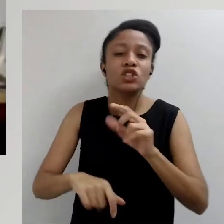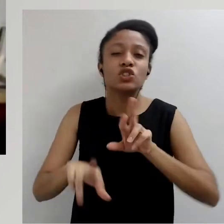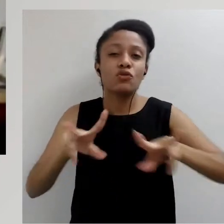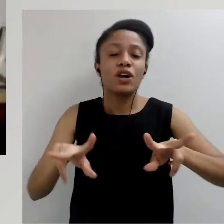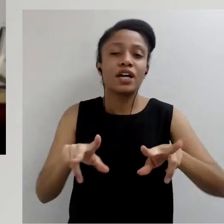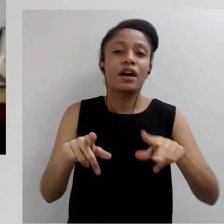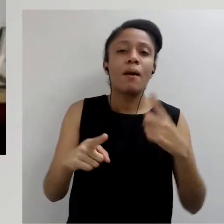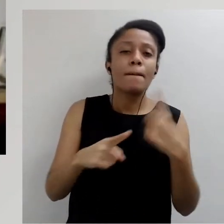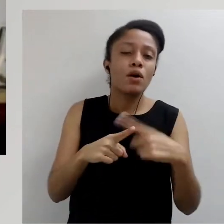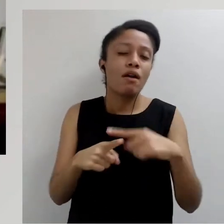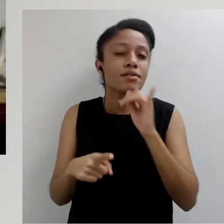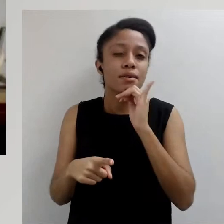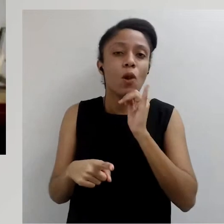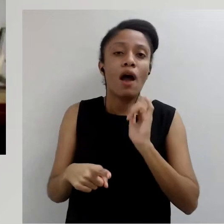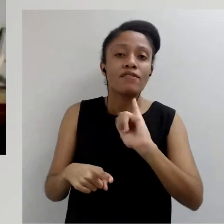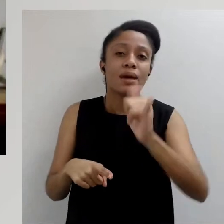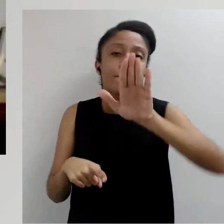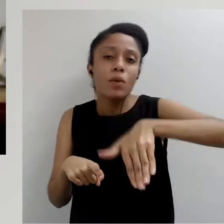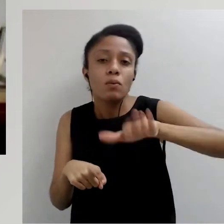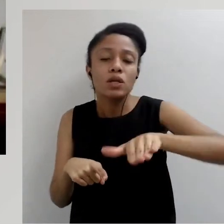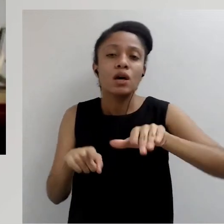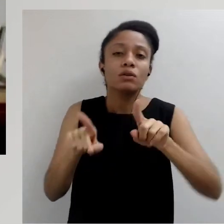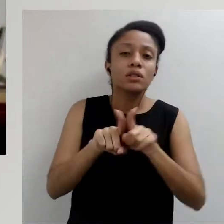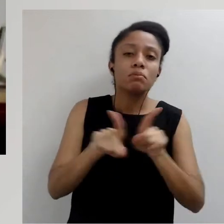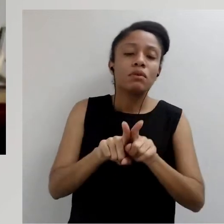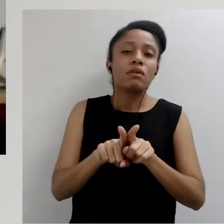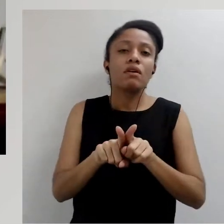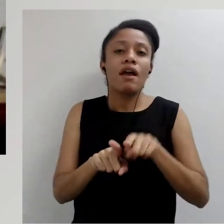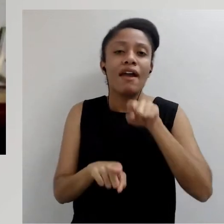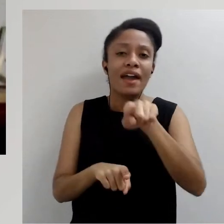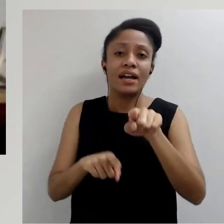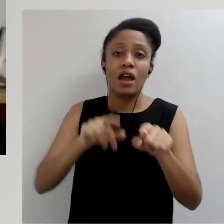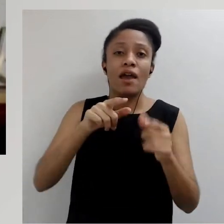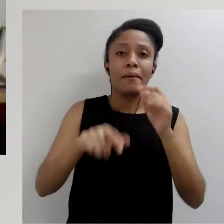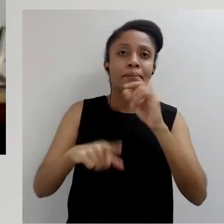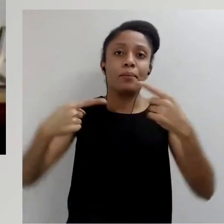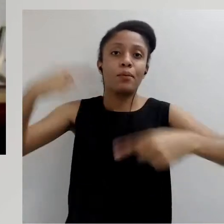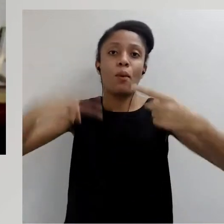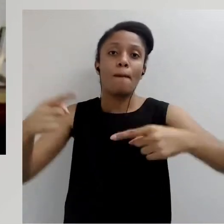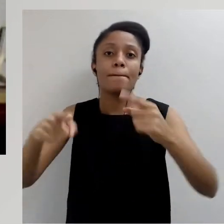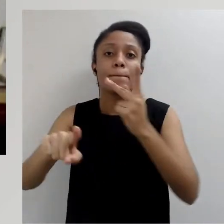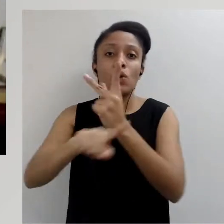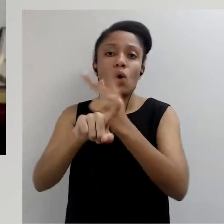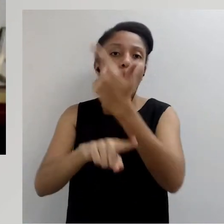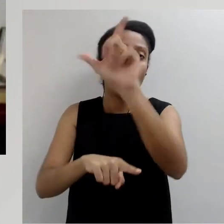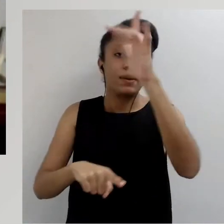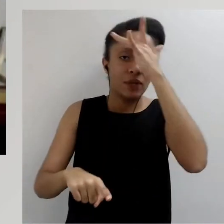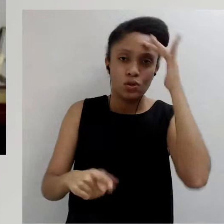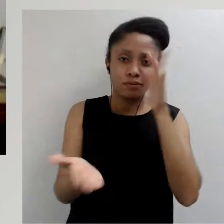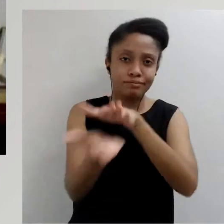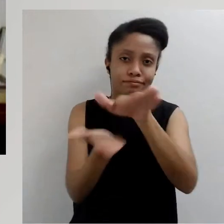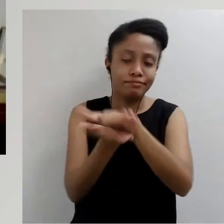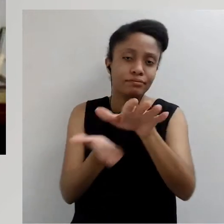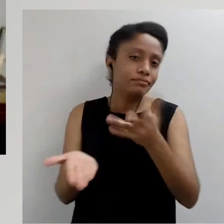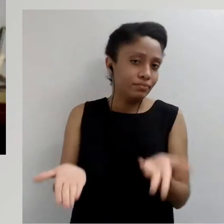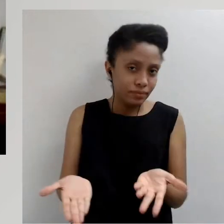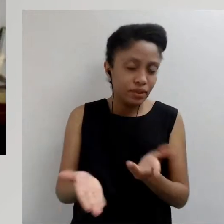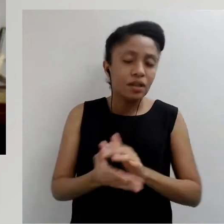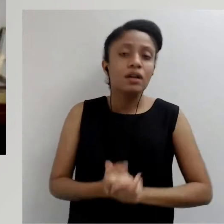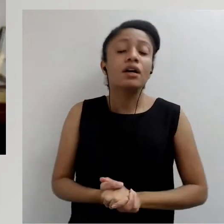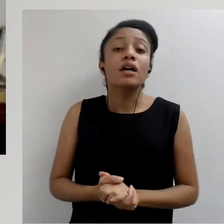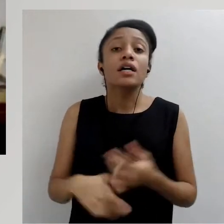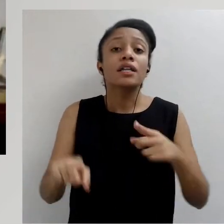something different with some advantage, so that they don't go to the competition.